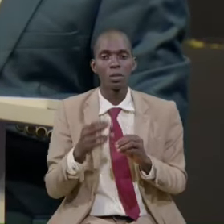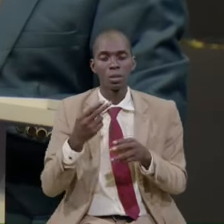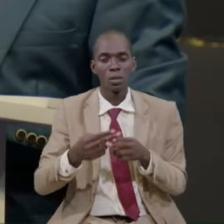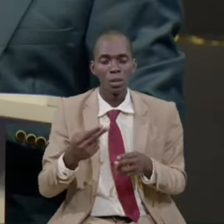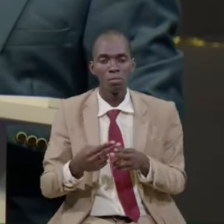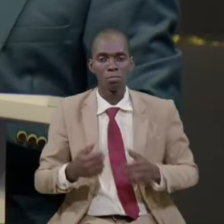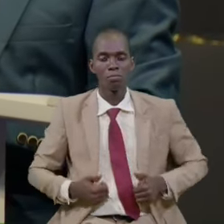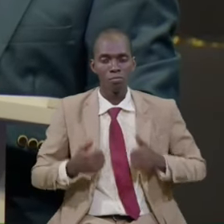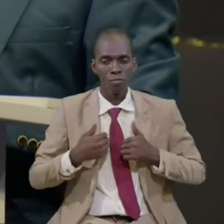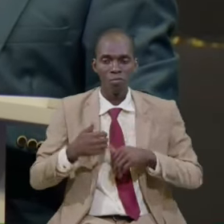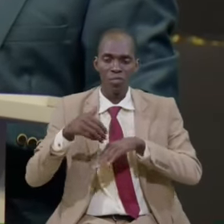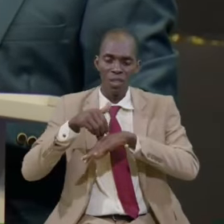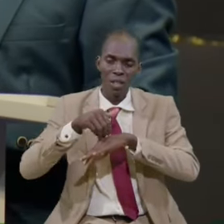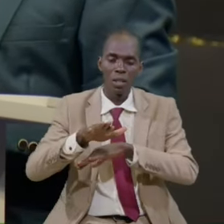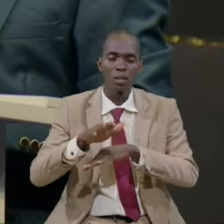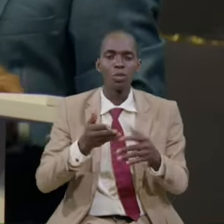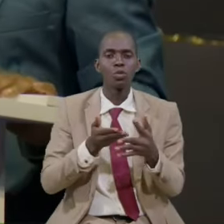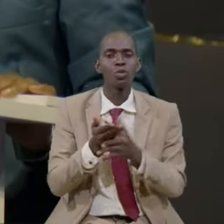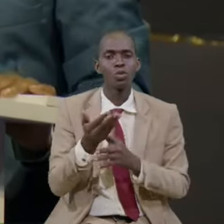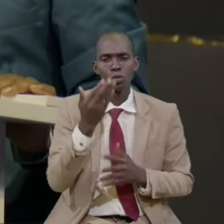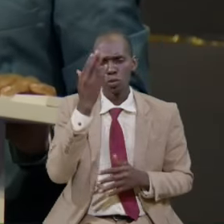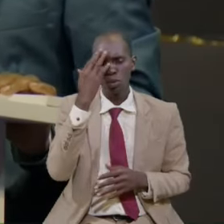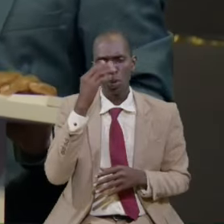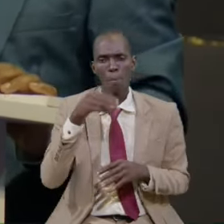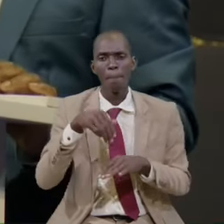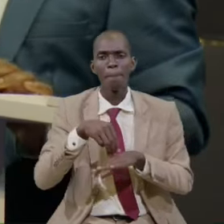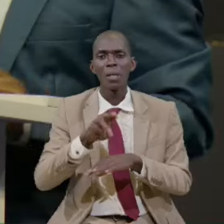SMS or WhatsApp to this number